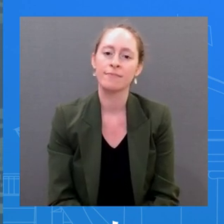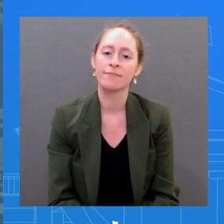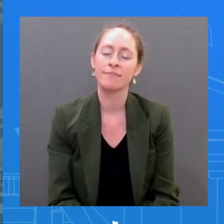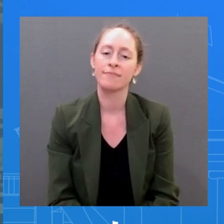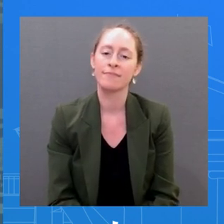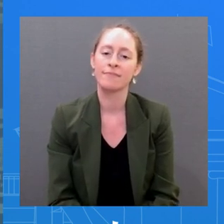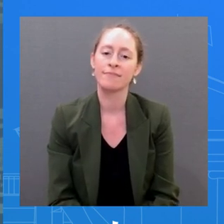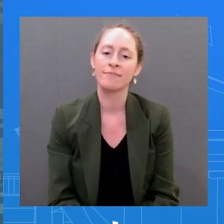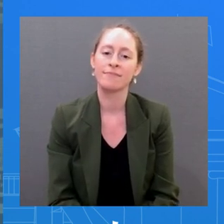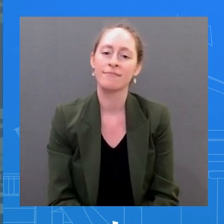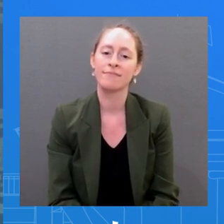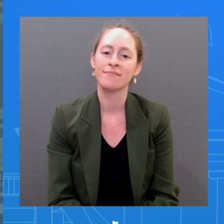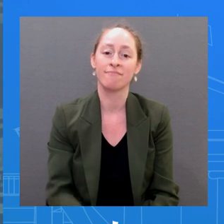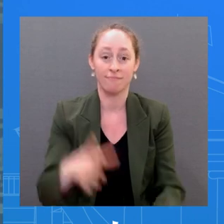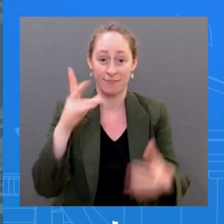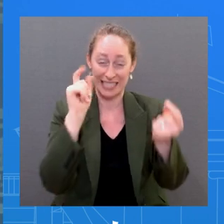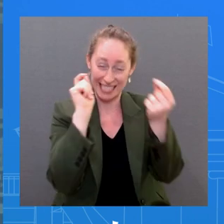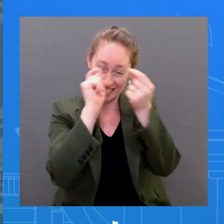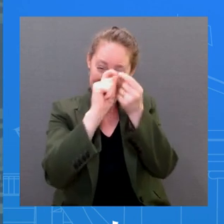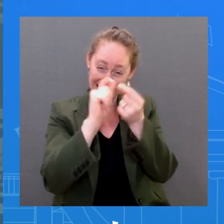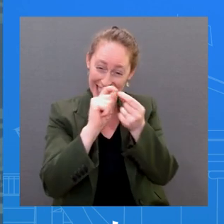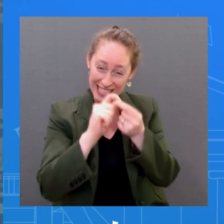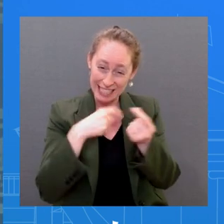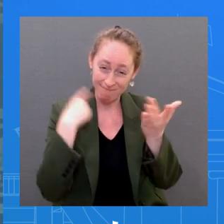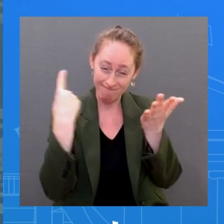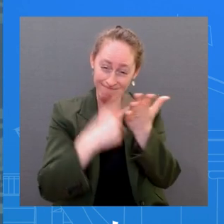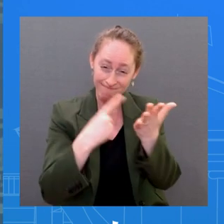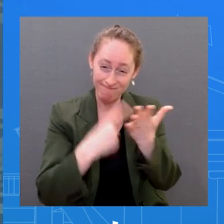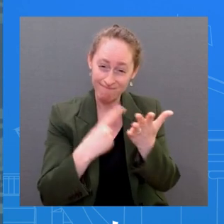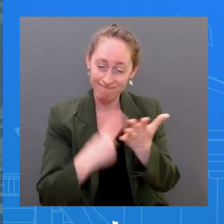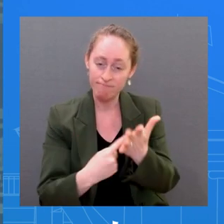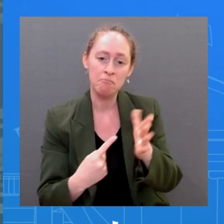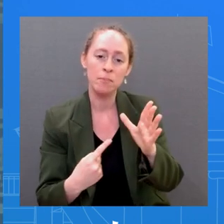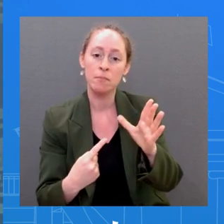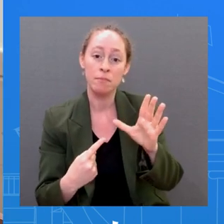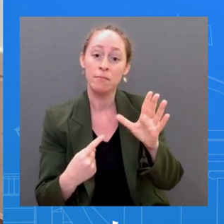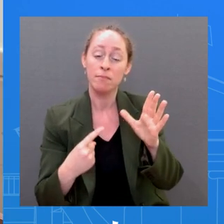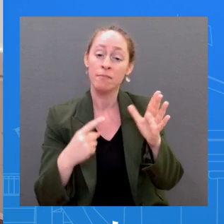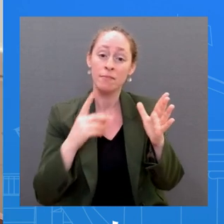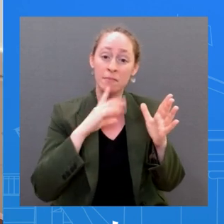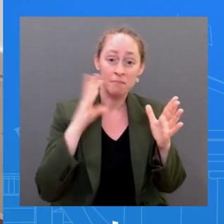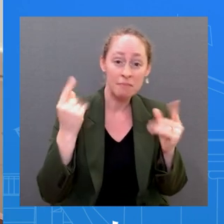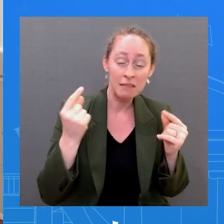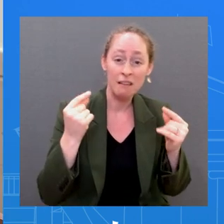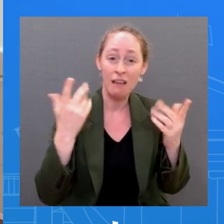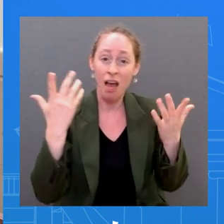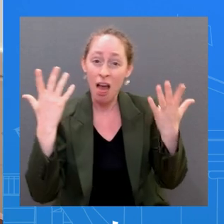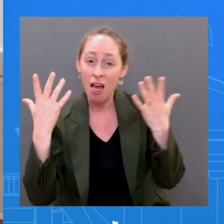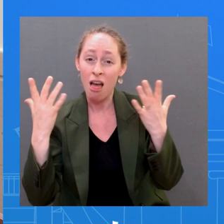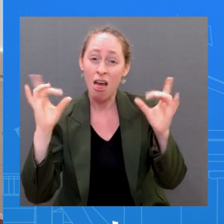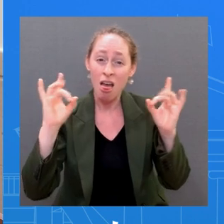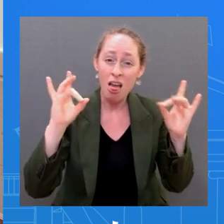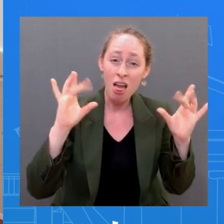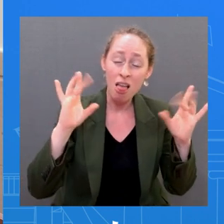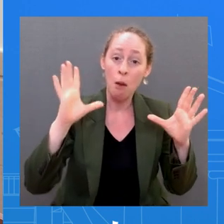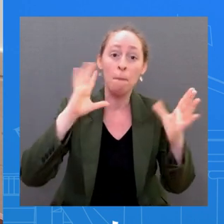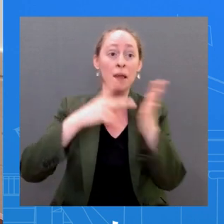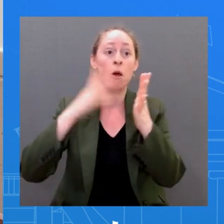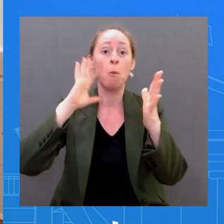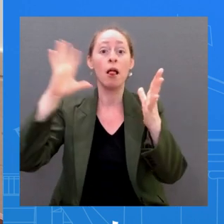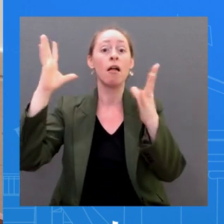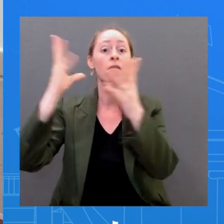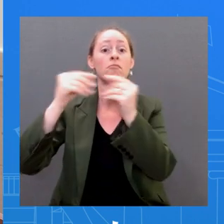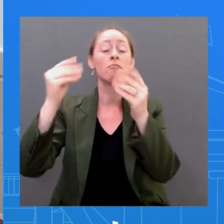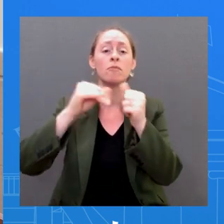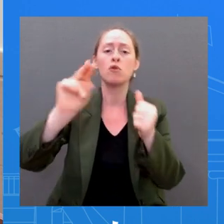the steps. We have to move forward. We have to do something. There's been so much focus on the legislation. Is President Biden considering any